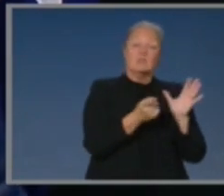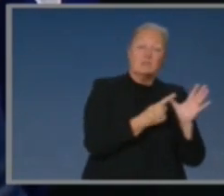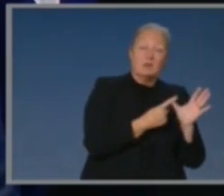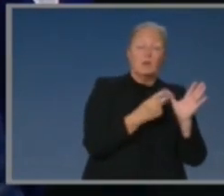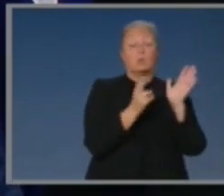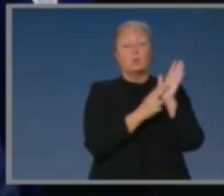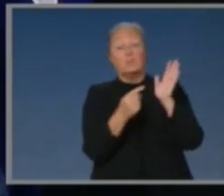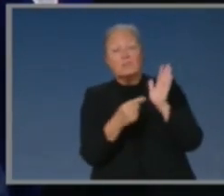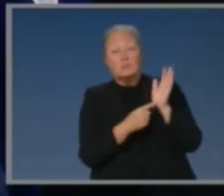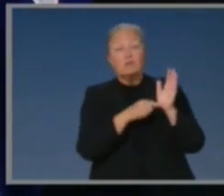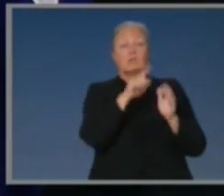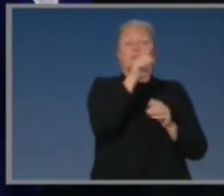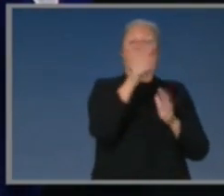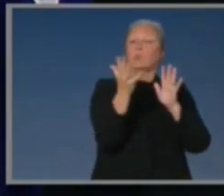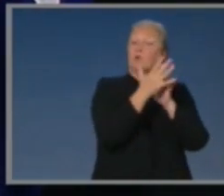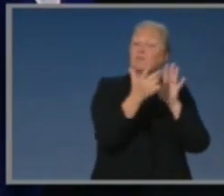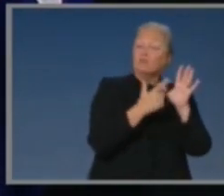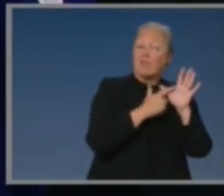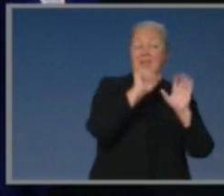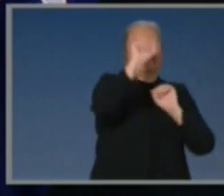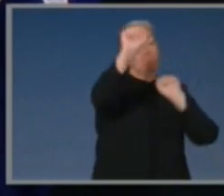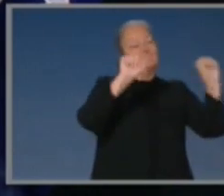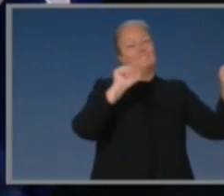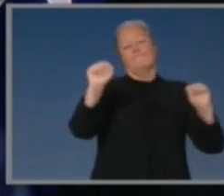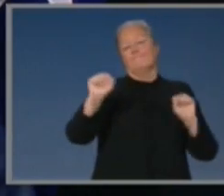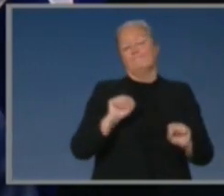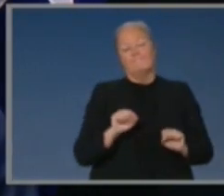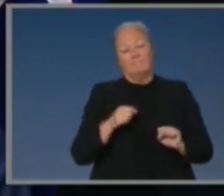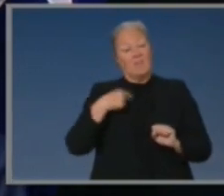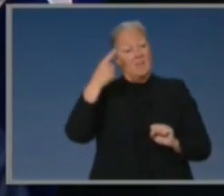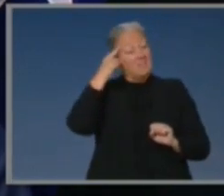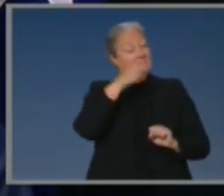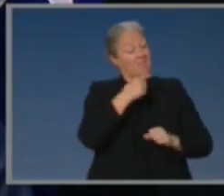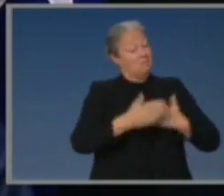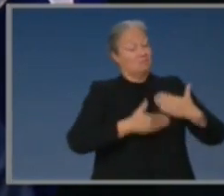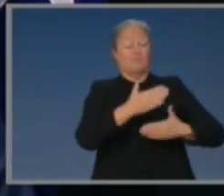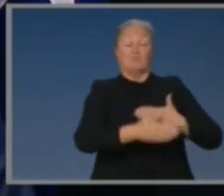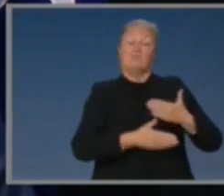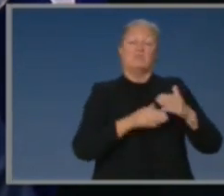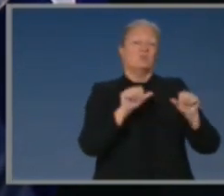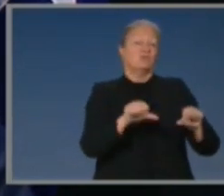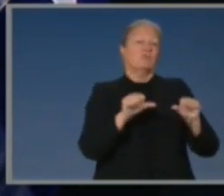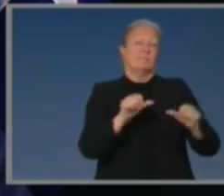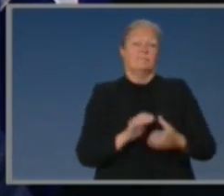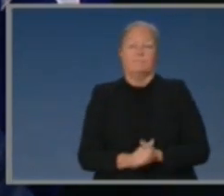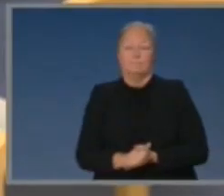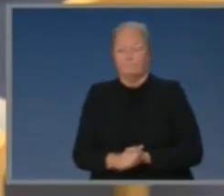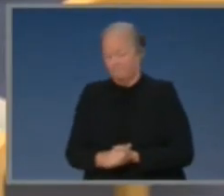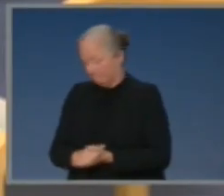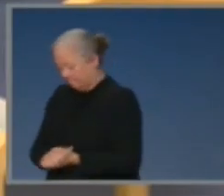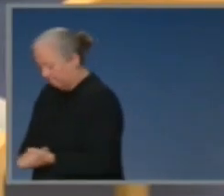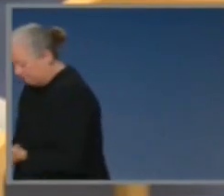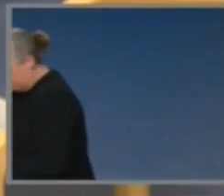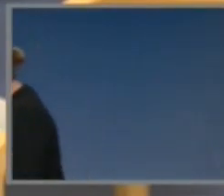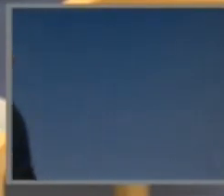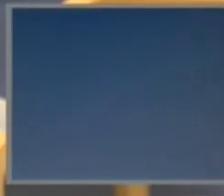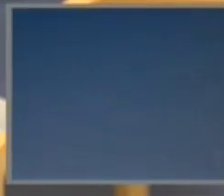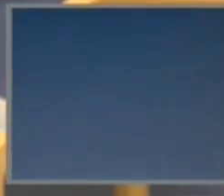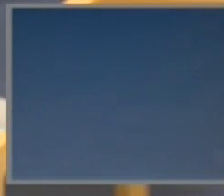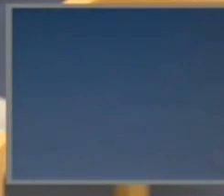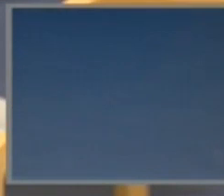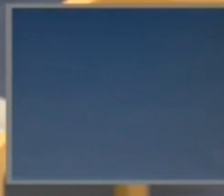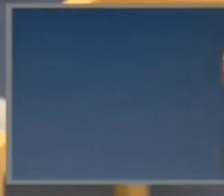and in Western Australia, and I think they're making good calls. Did the Deputy Prime Minister raise any concerns with you that John Barilaro would